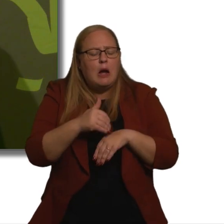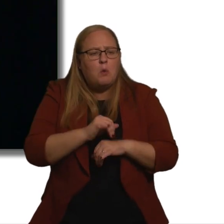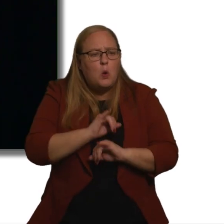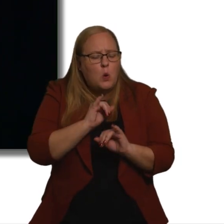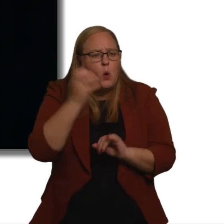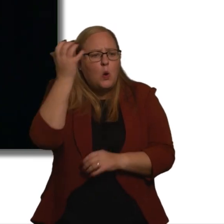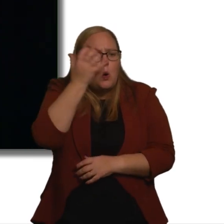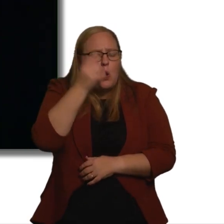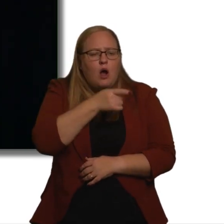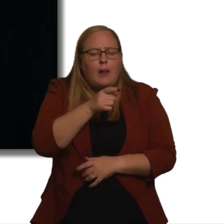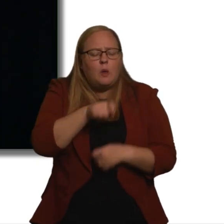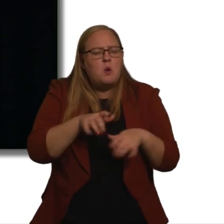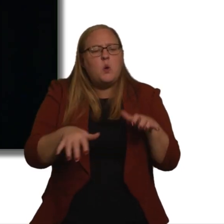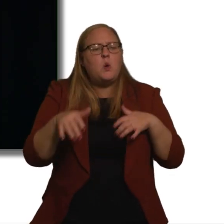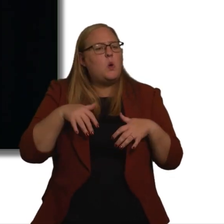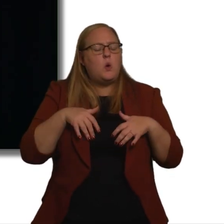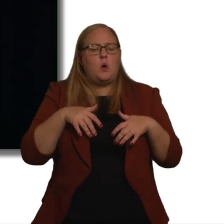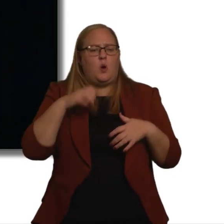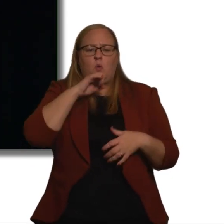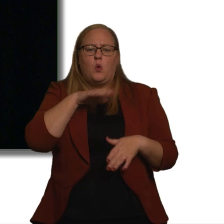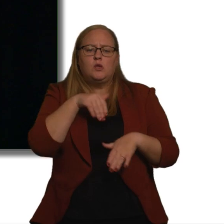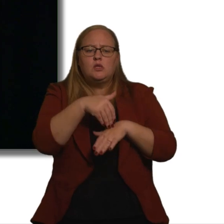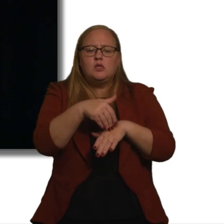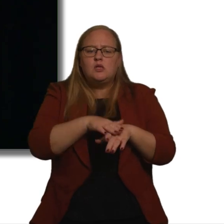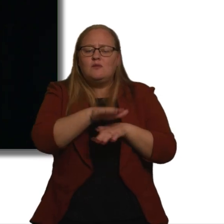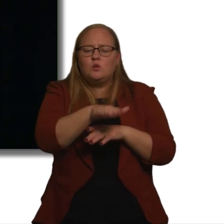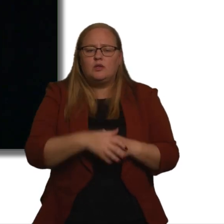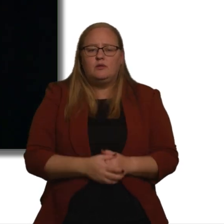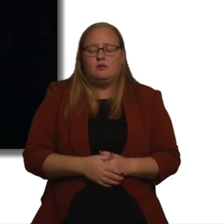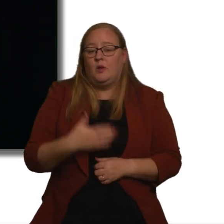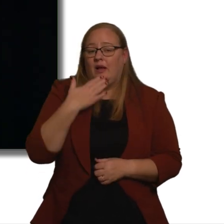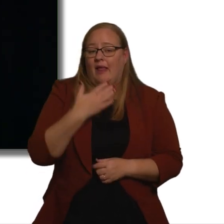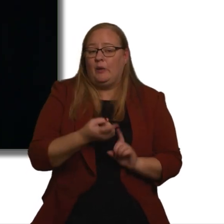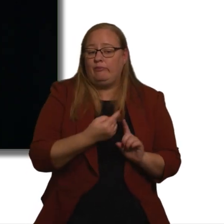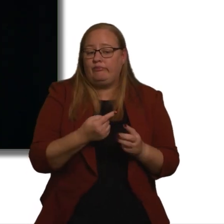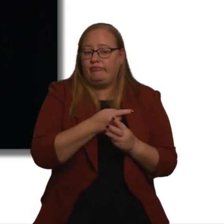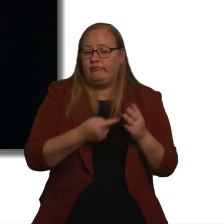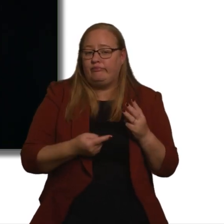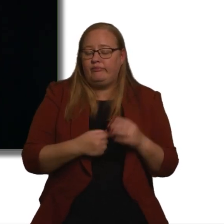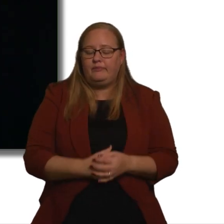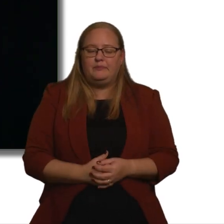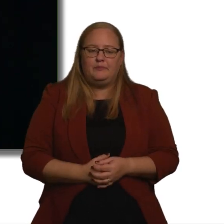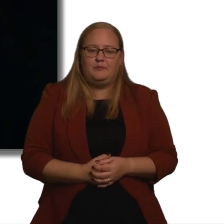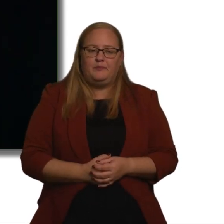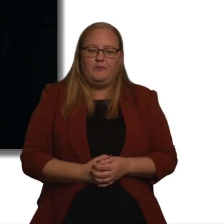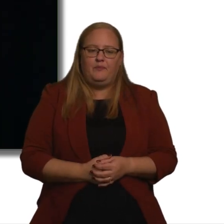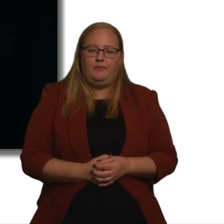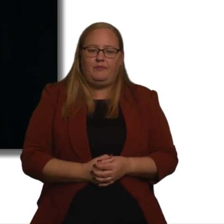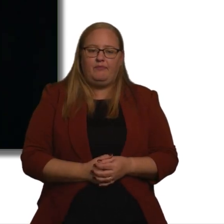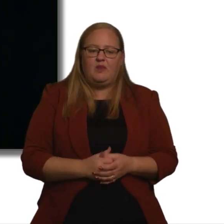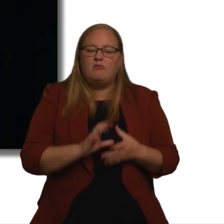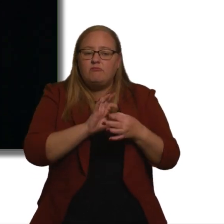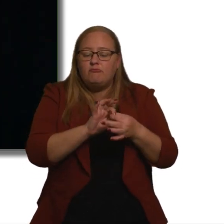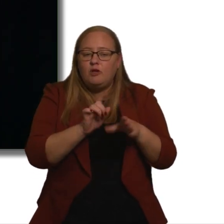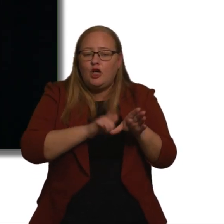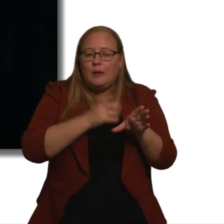to all three of you for a very, very comprehensive answer there on some of the great work we're doing with young people and our diverse